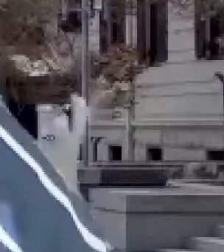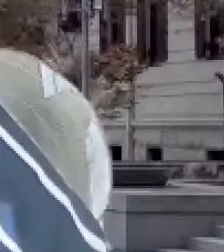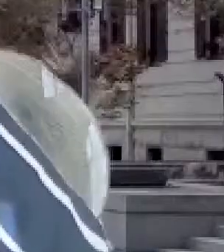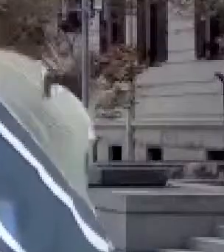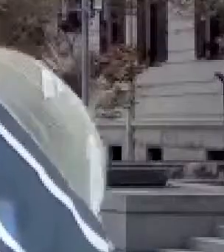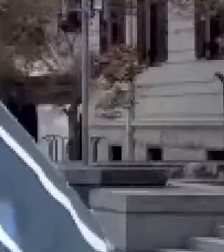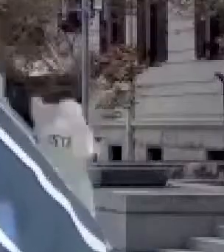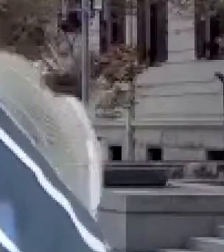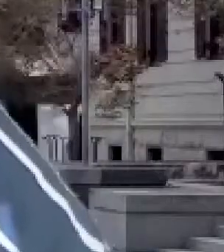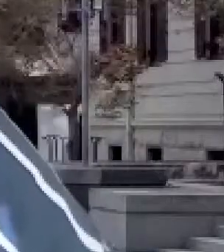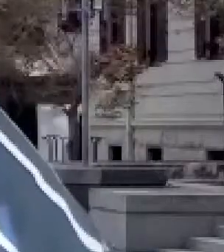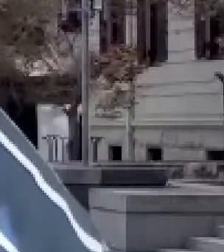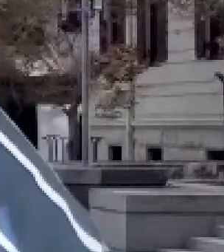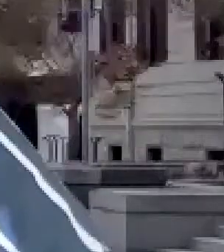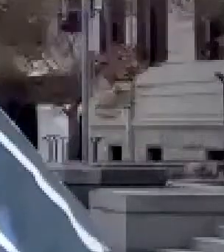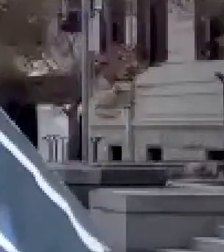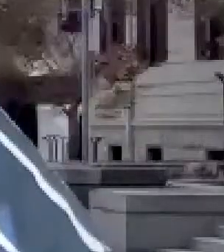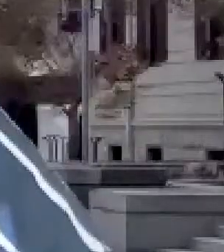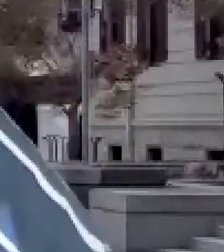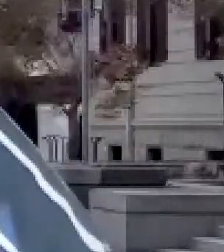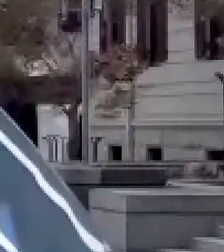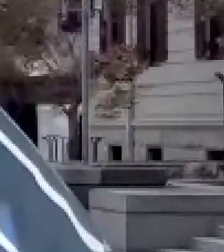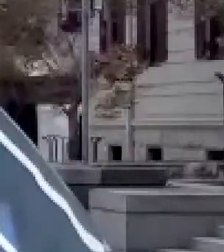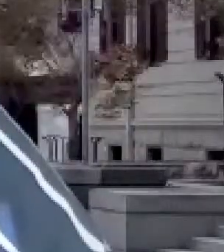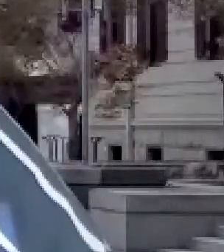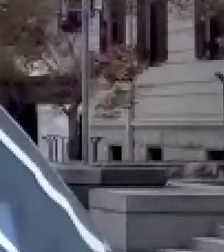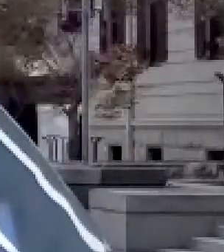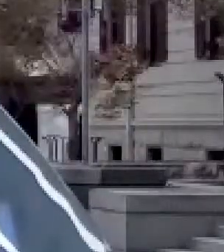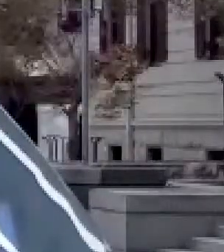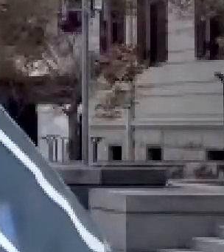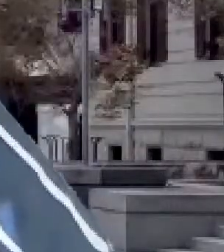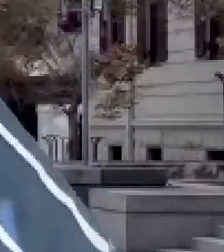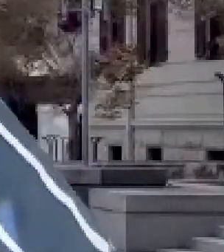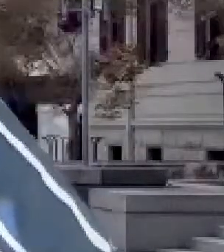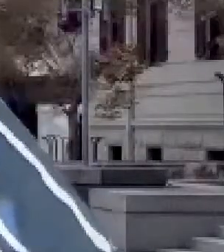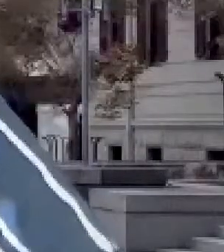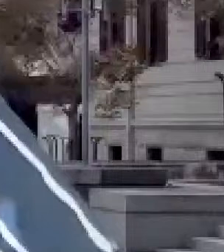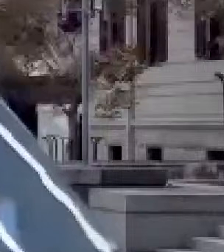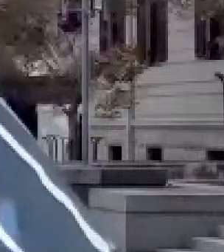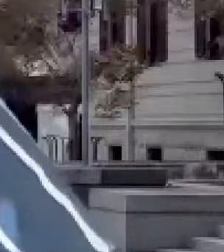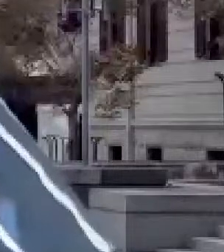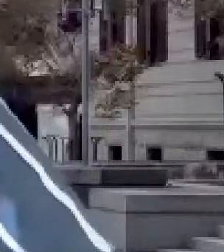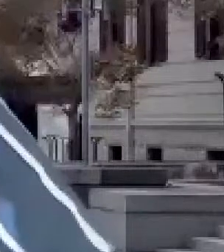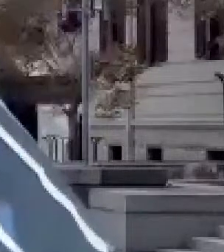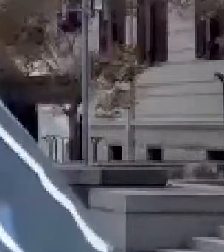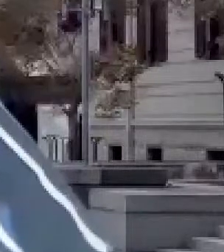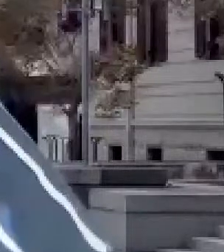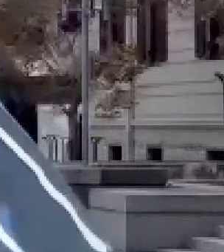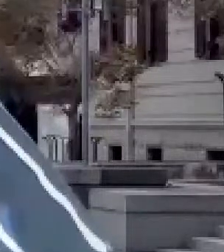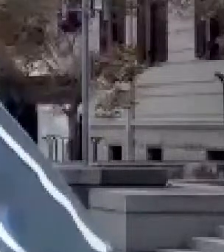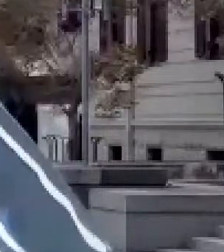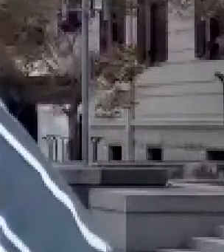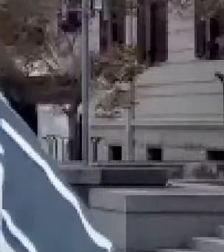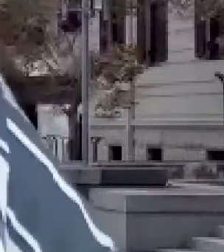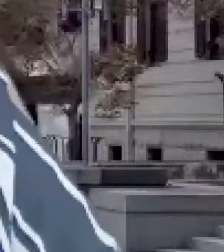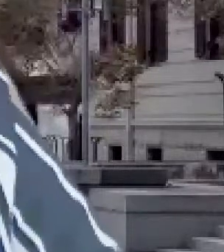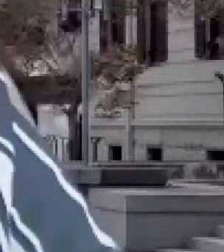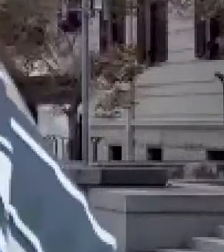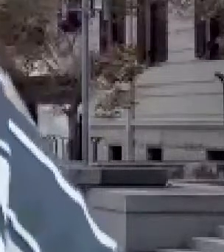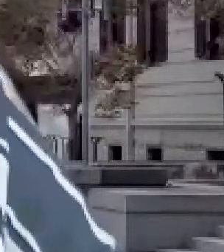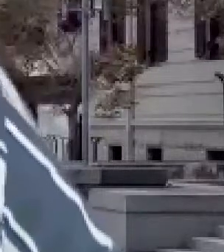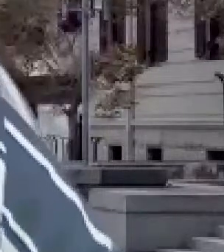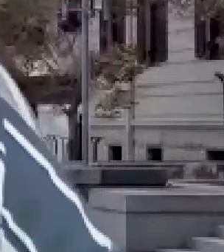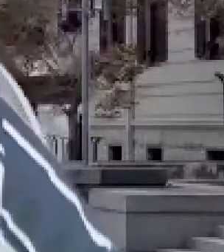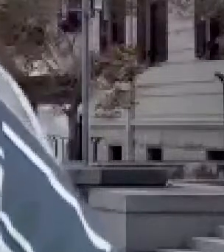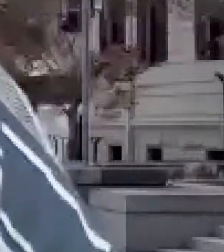and how is the government investing in capacity building of law enforcement agencies to stay ahead of these emerging threats?